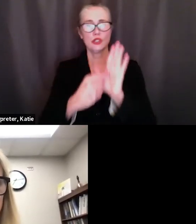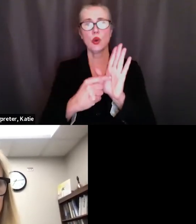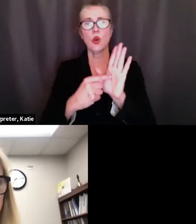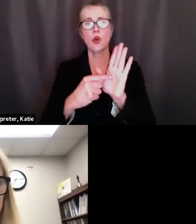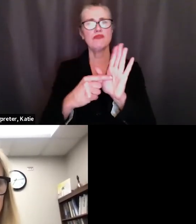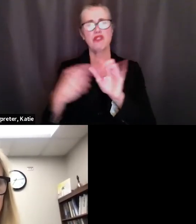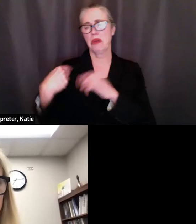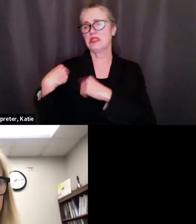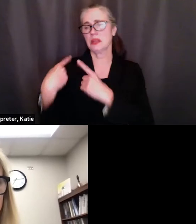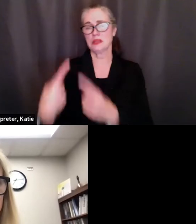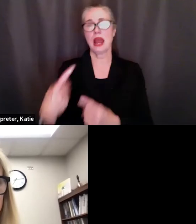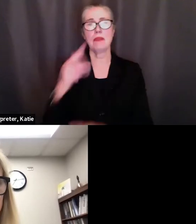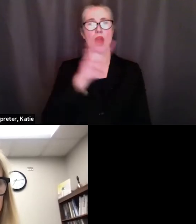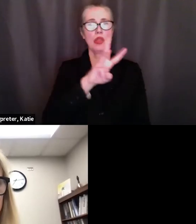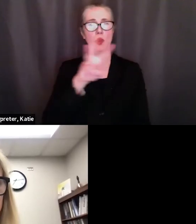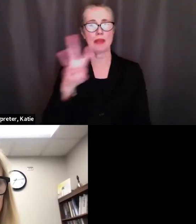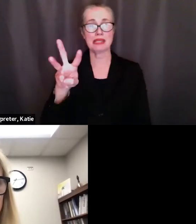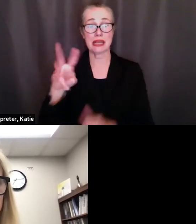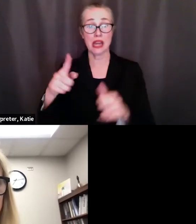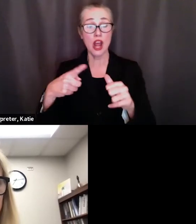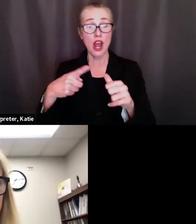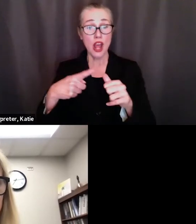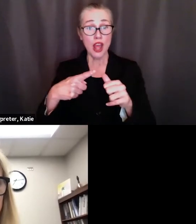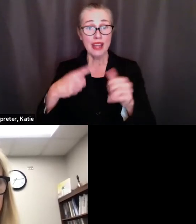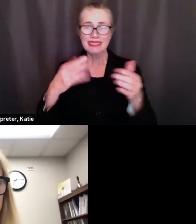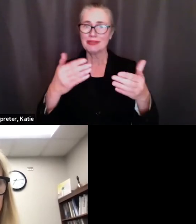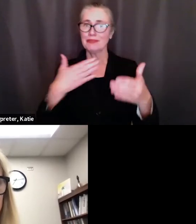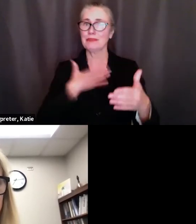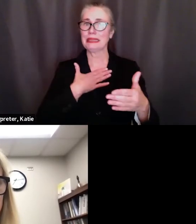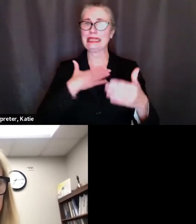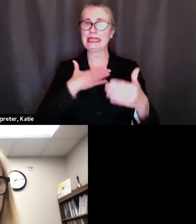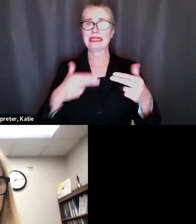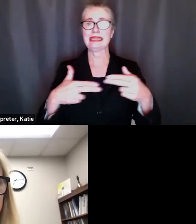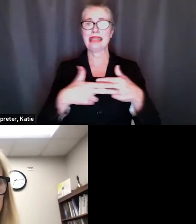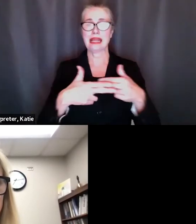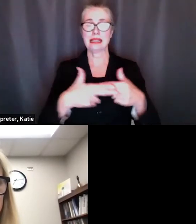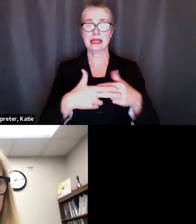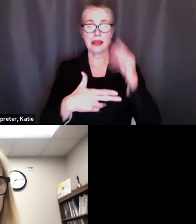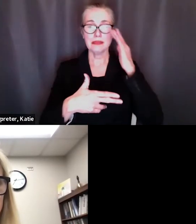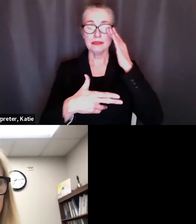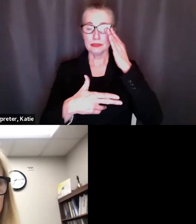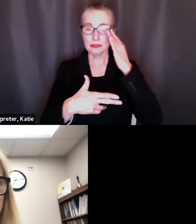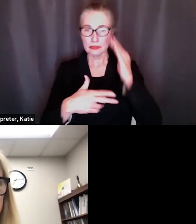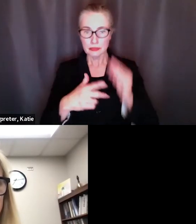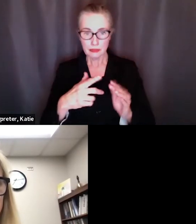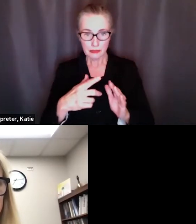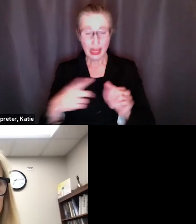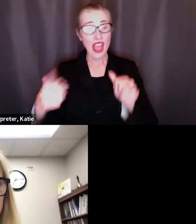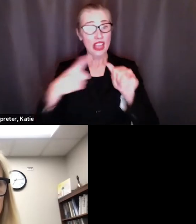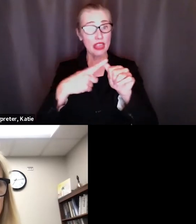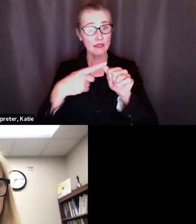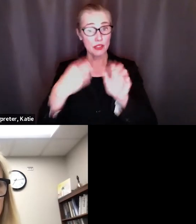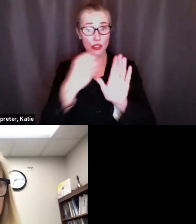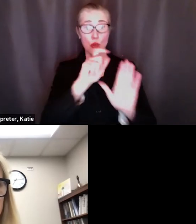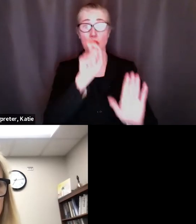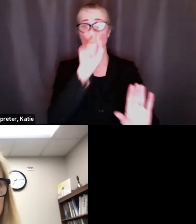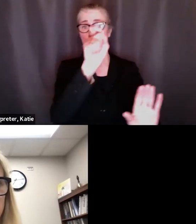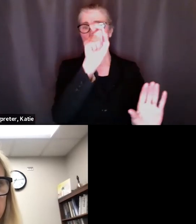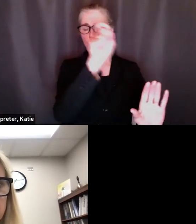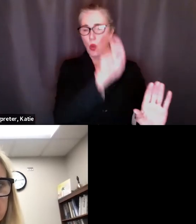one uh when we drew our next slide please well we drew this first one here